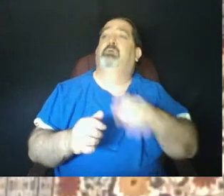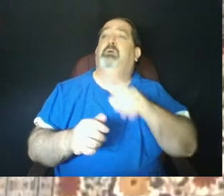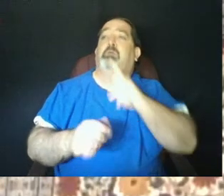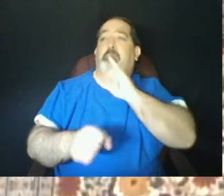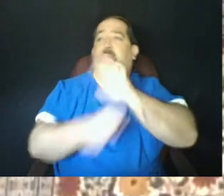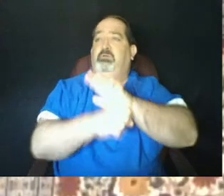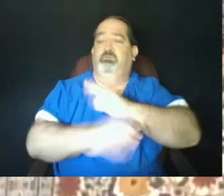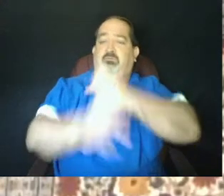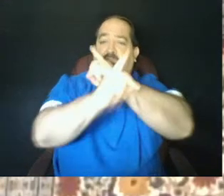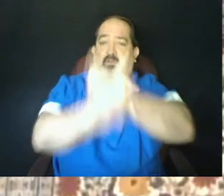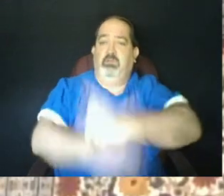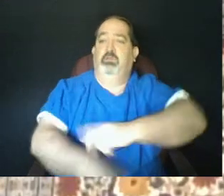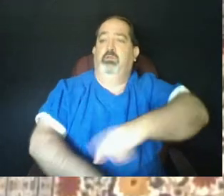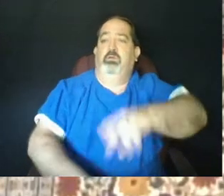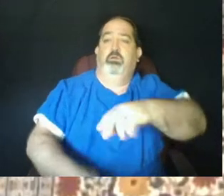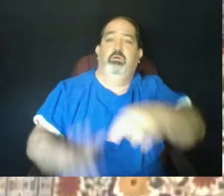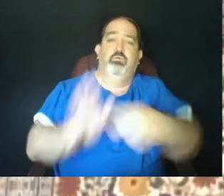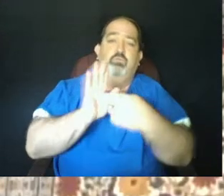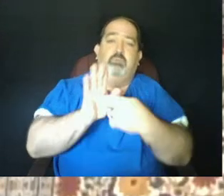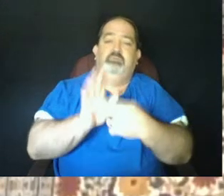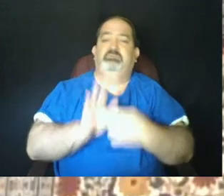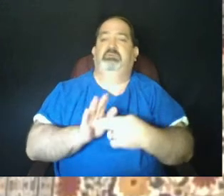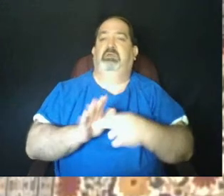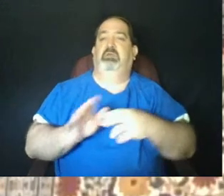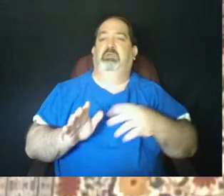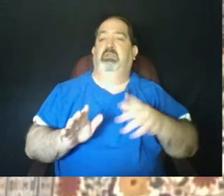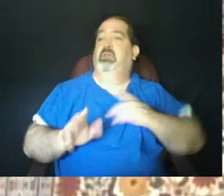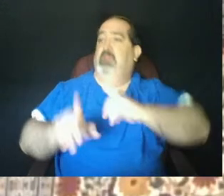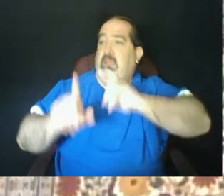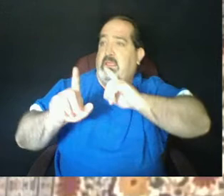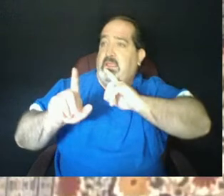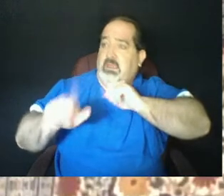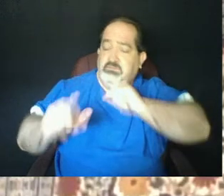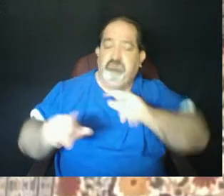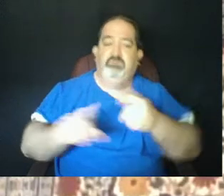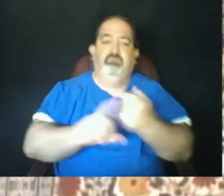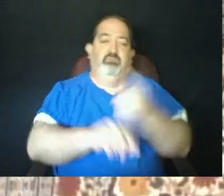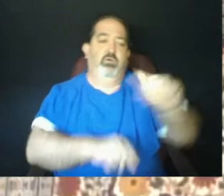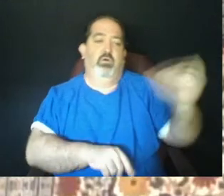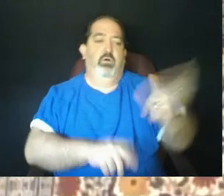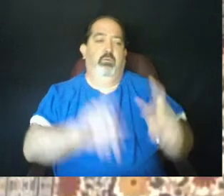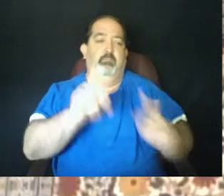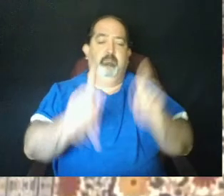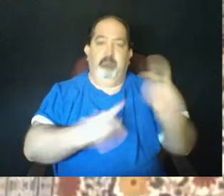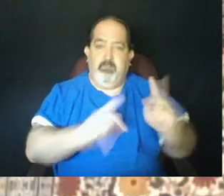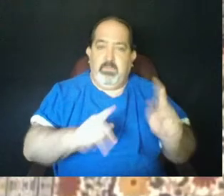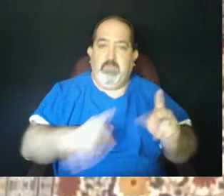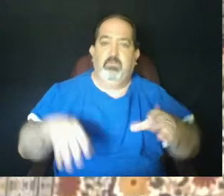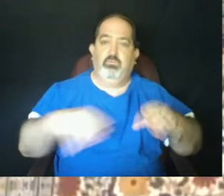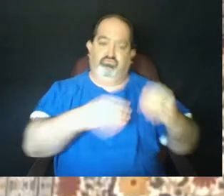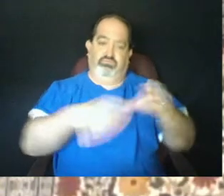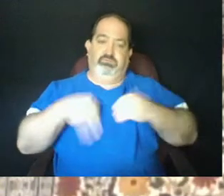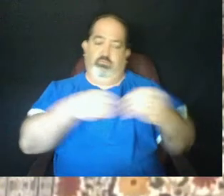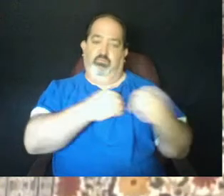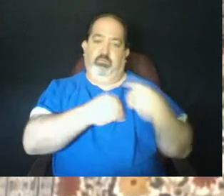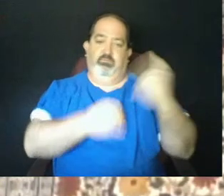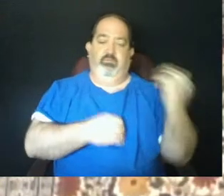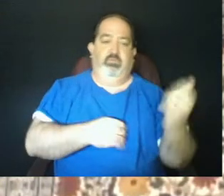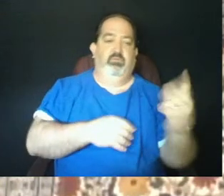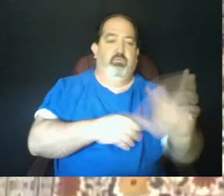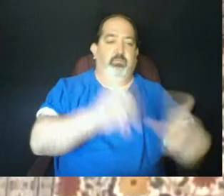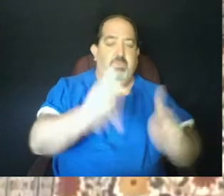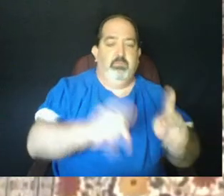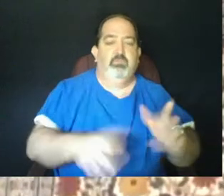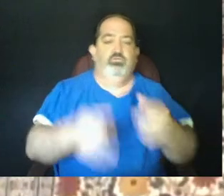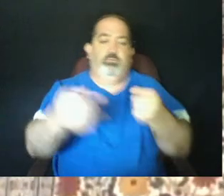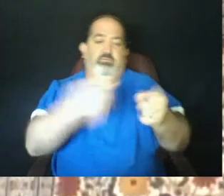defend, represent, and answer for all my people with honor and dignity, to administer them and the affairs